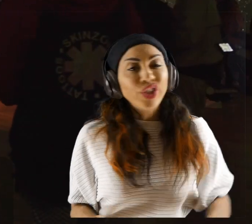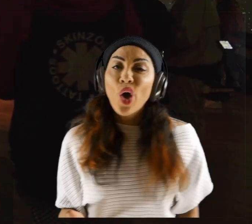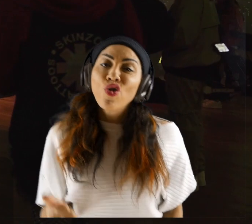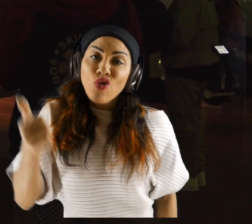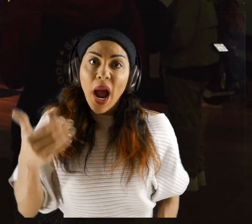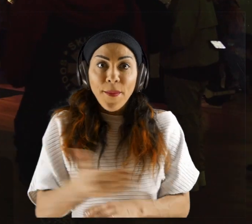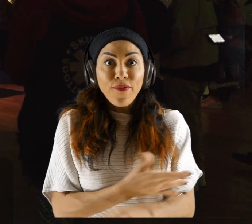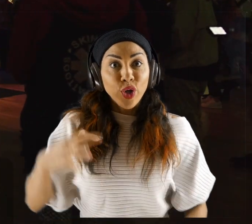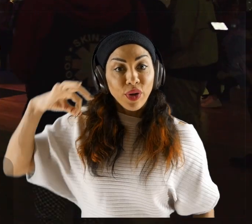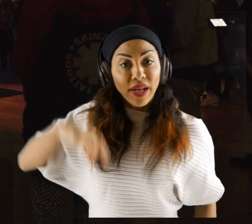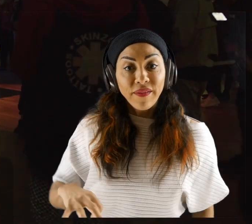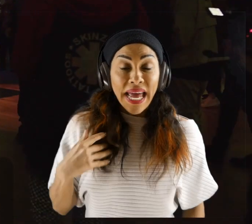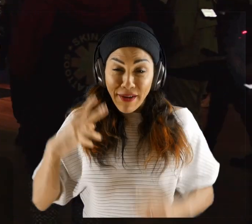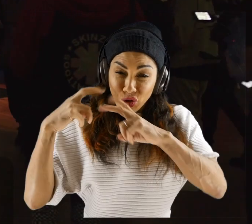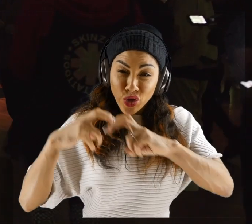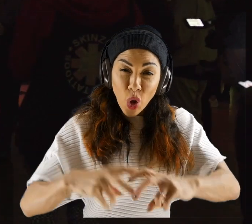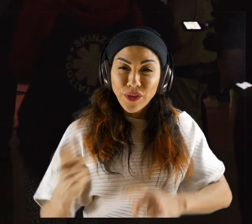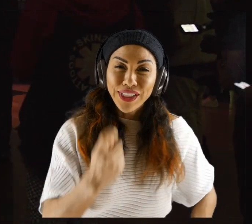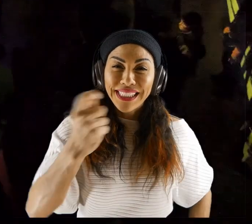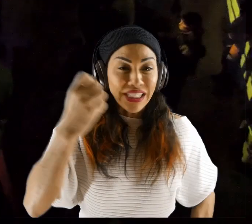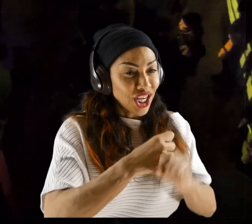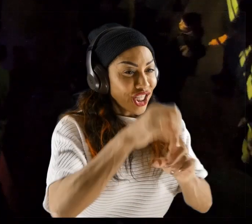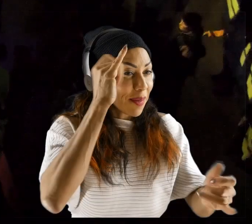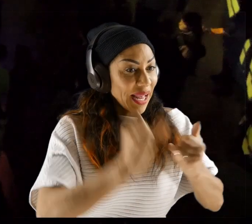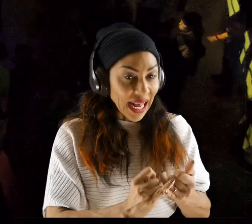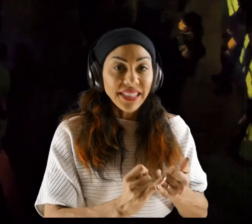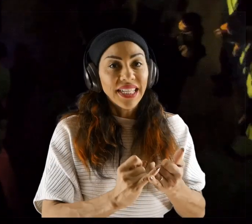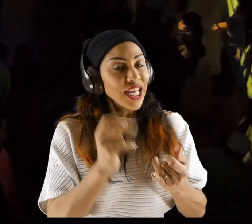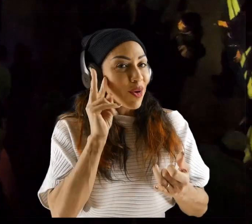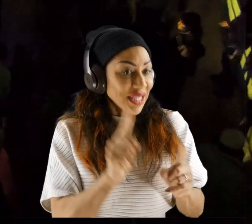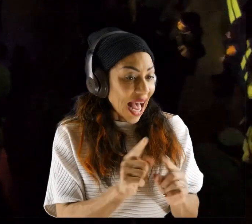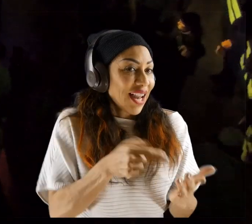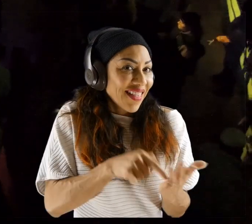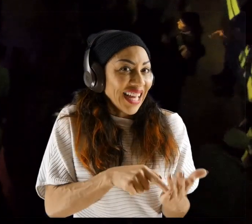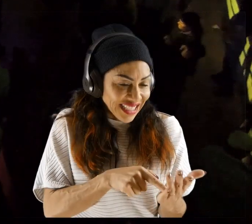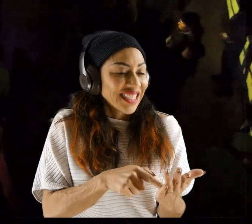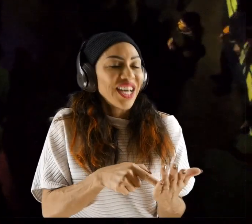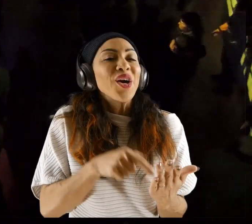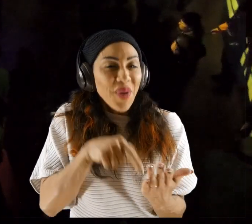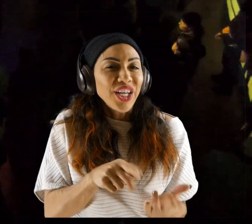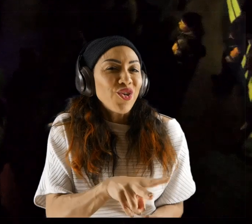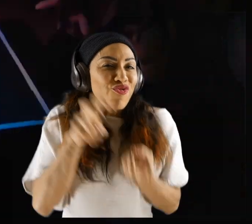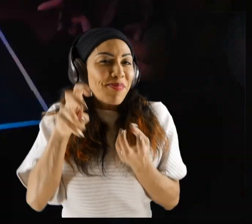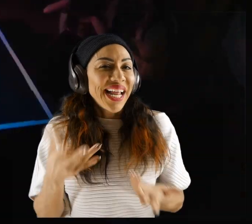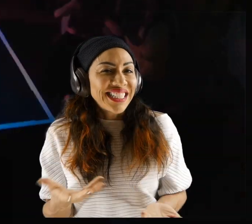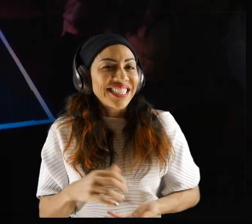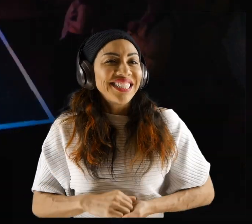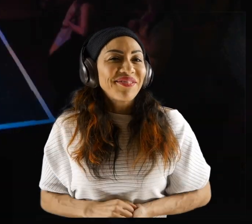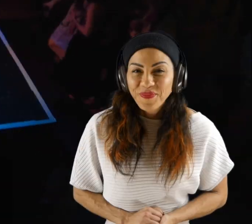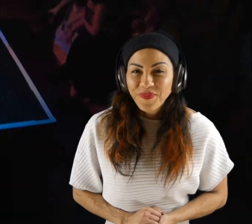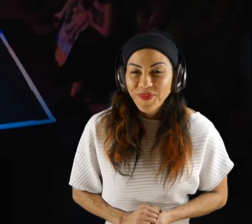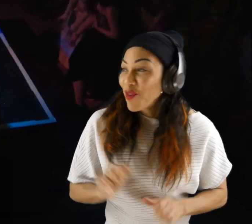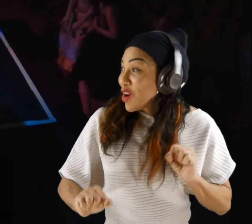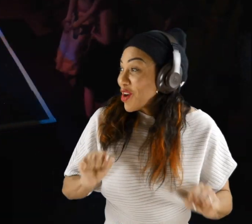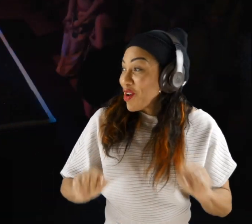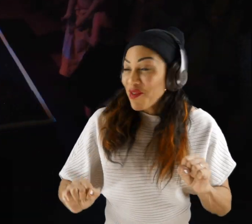Sometimes it's gotta go left for it to go right before you start reaping it. If you search for success in the sat-nav, here's what it would sound like if you were reading it. All right.